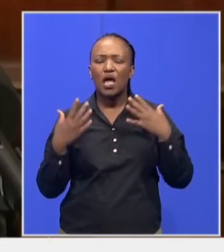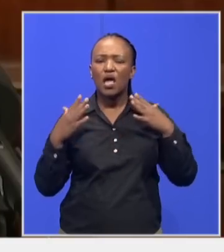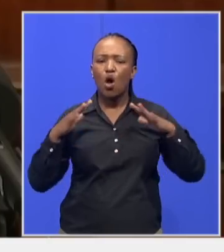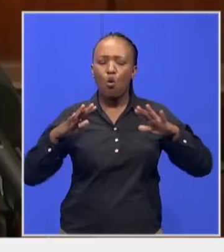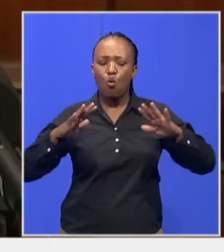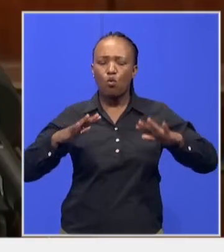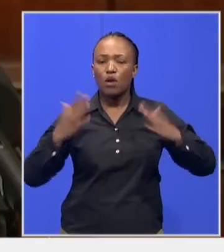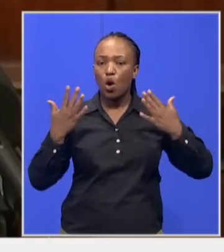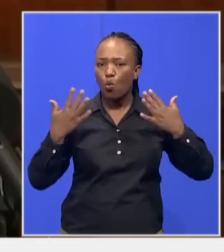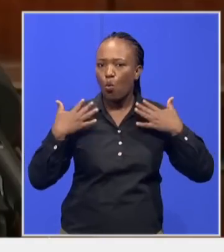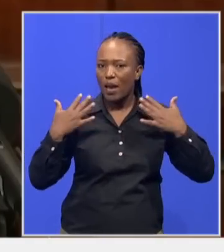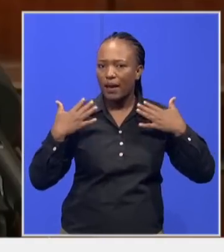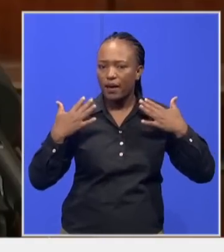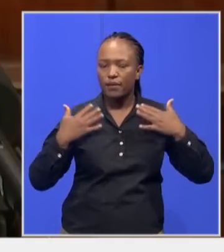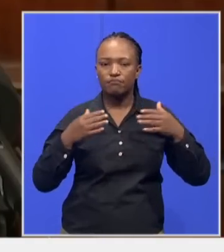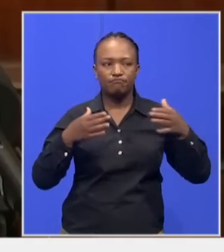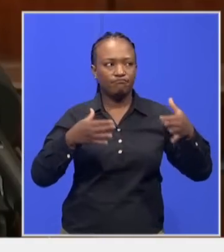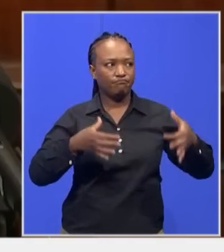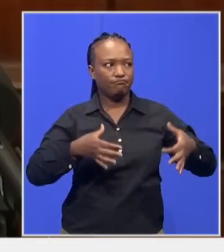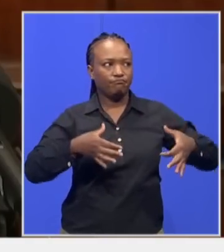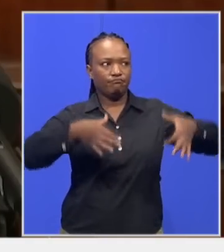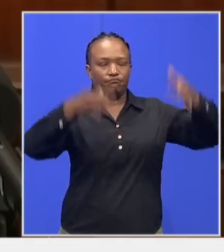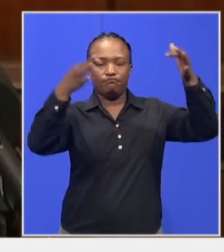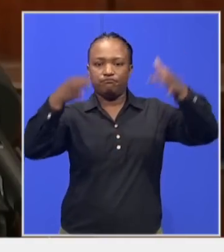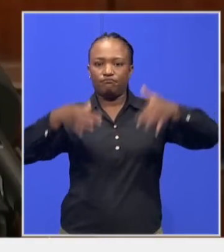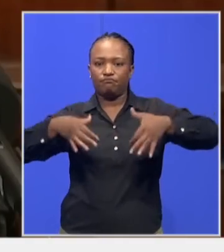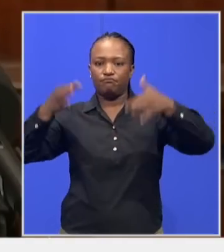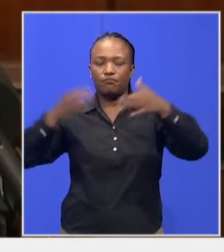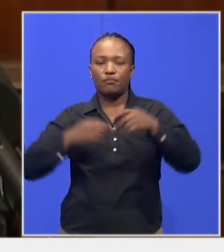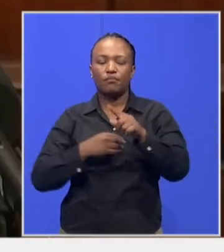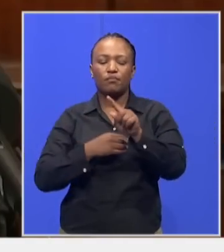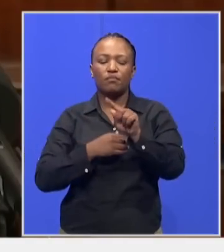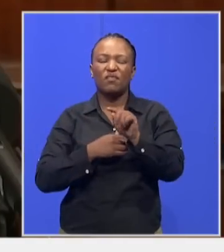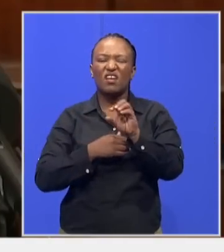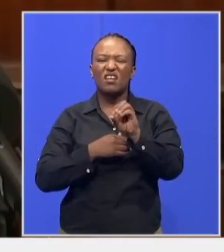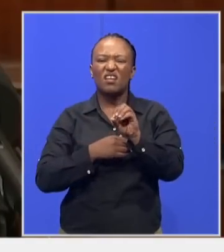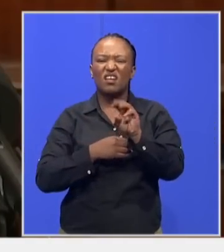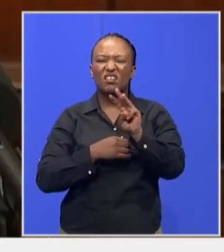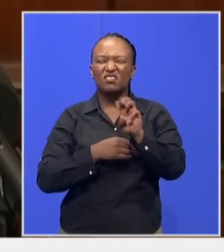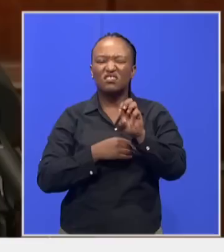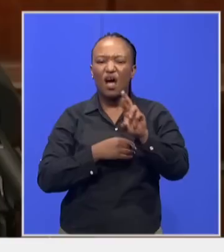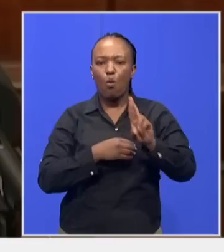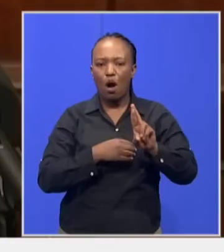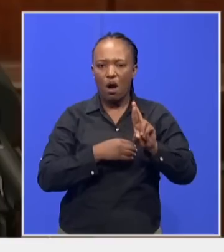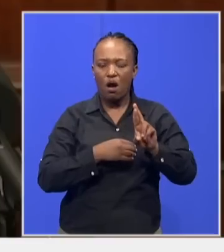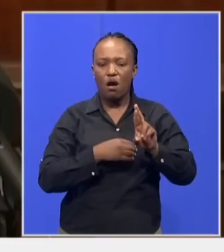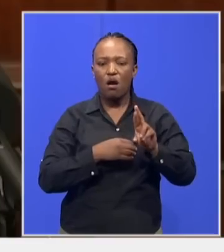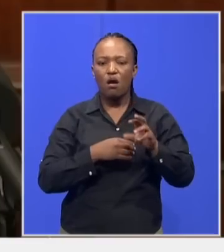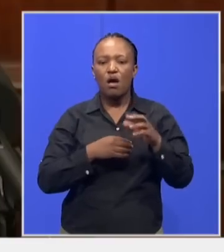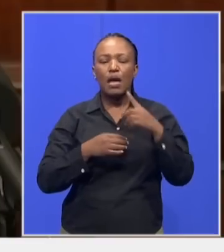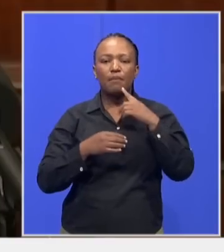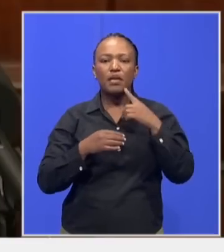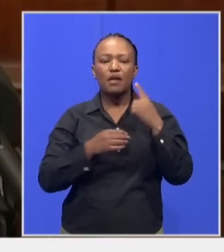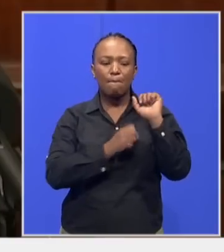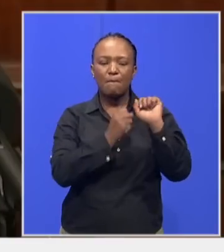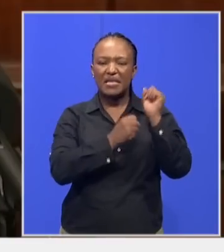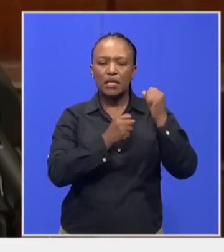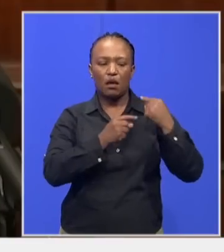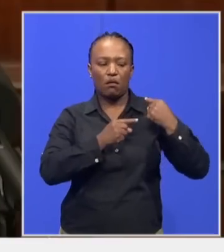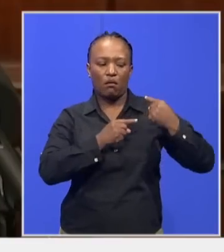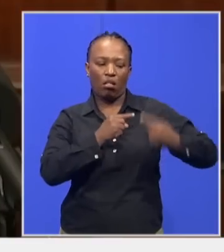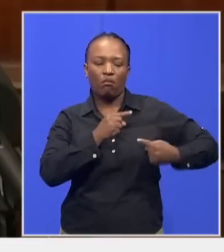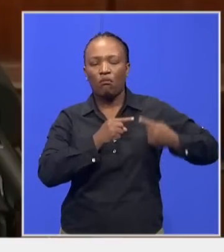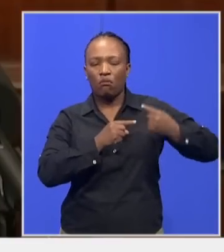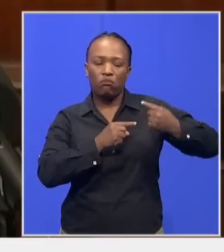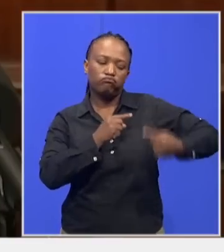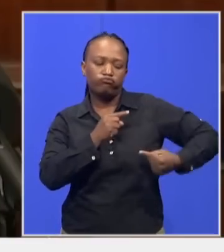that 90% of their partial load losses. A partial load loss means that the machine is running, the unit is running, but instead